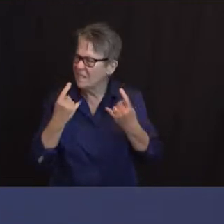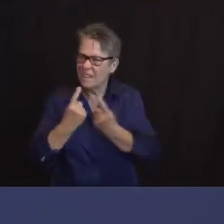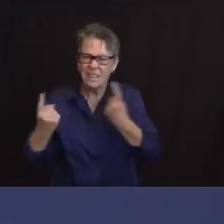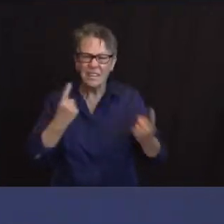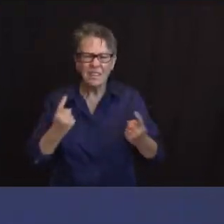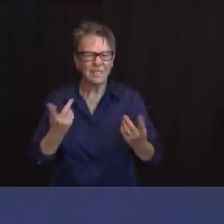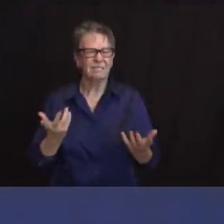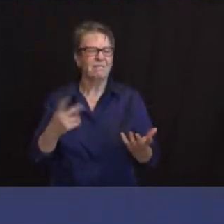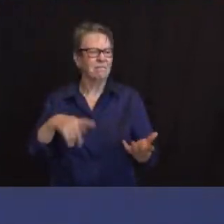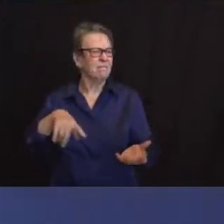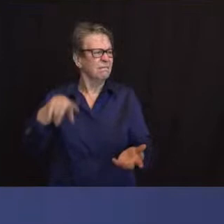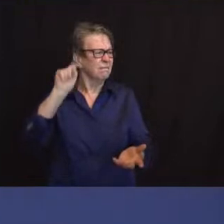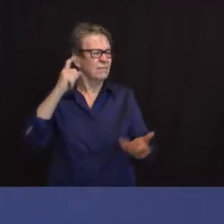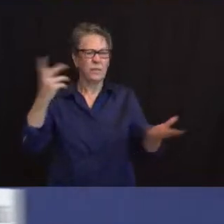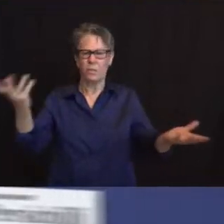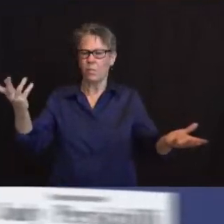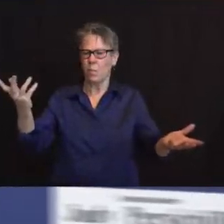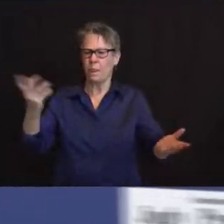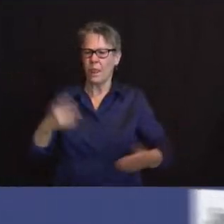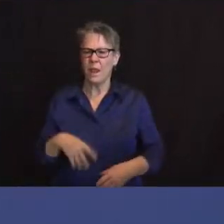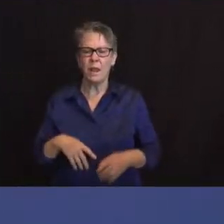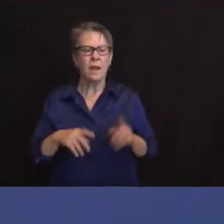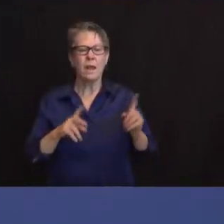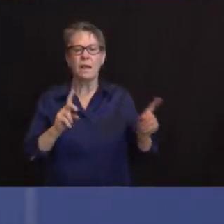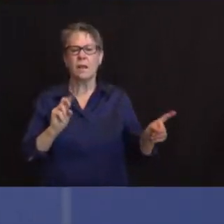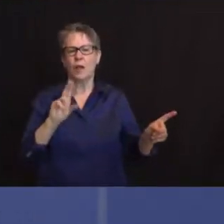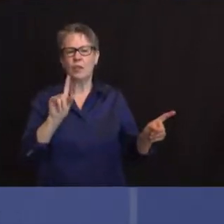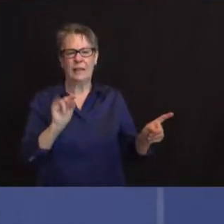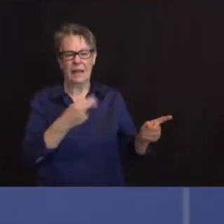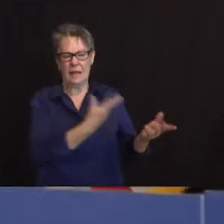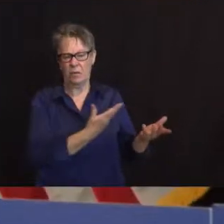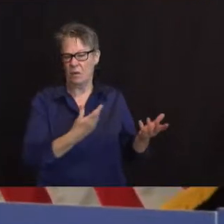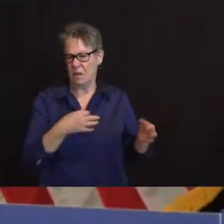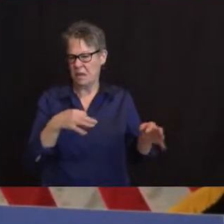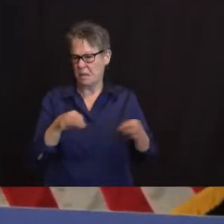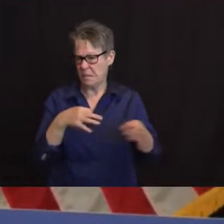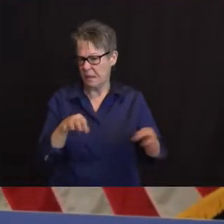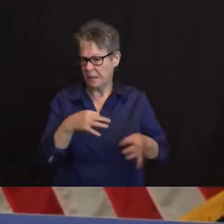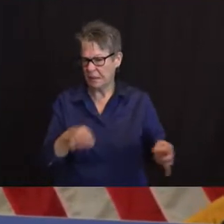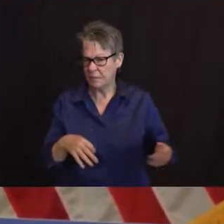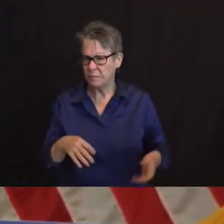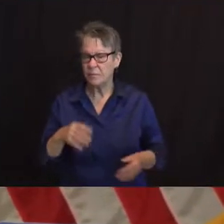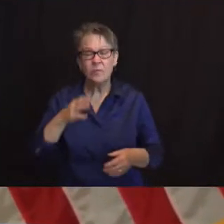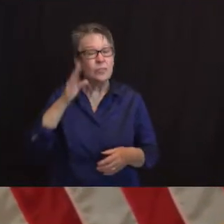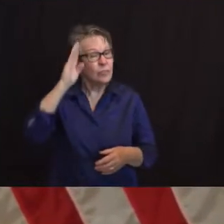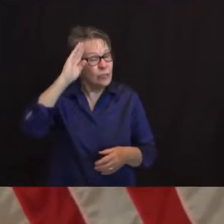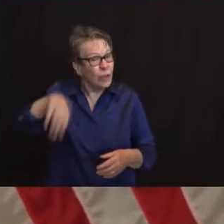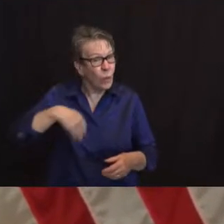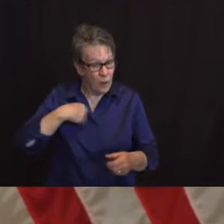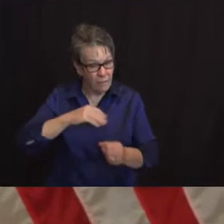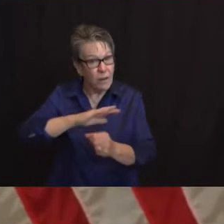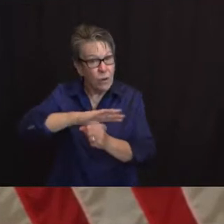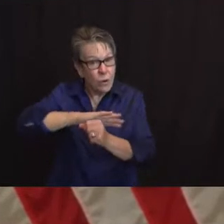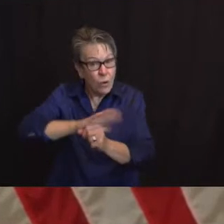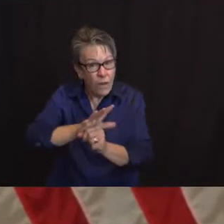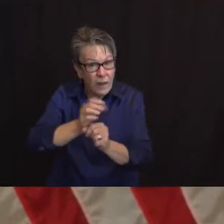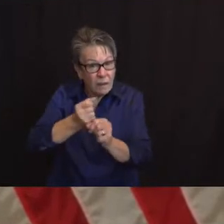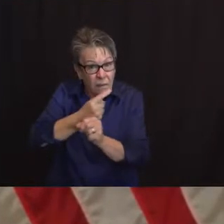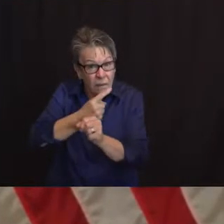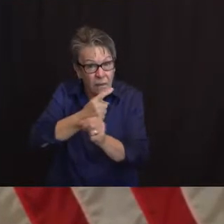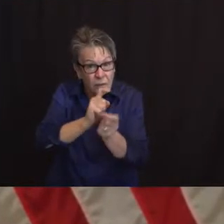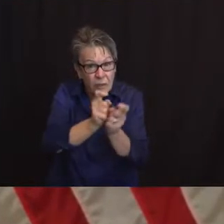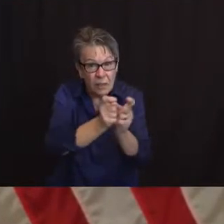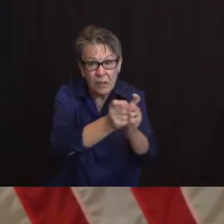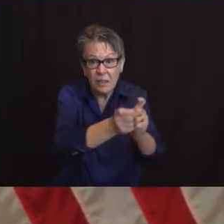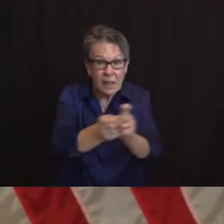as there's SARS-CoV-2 virus circulating in the community, unfortunately, no one is going to be completely